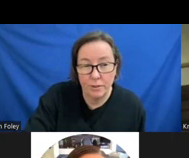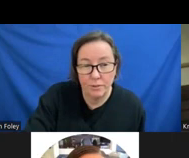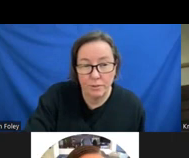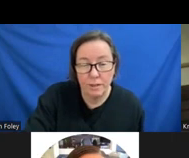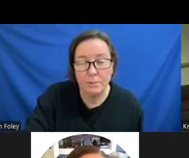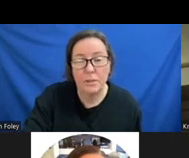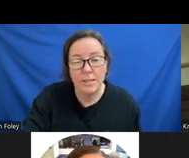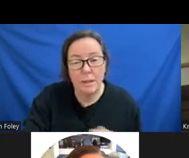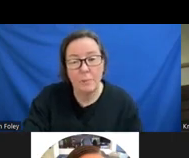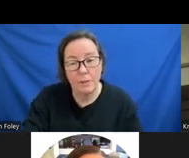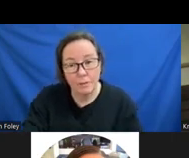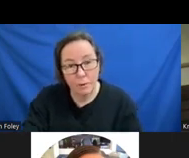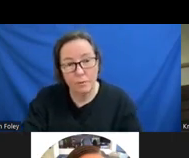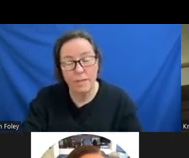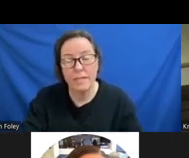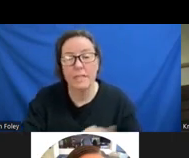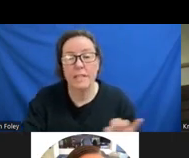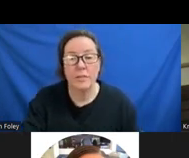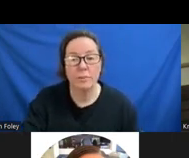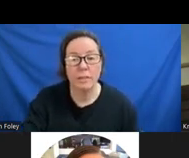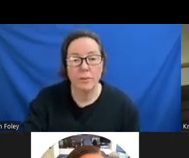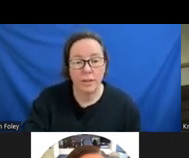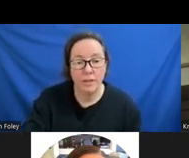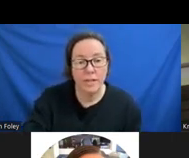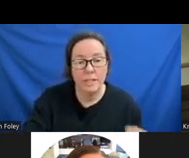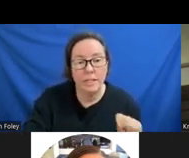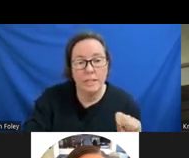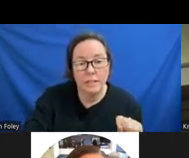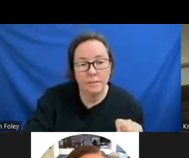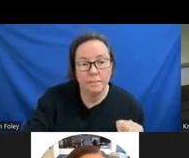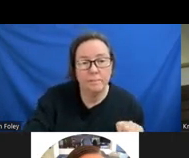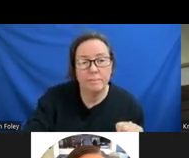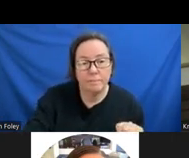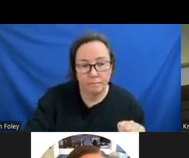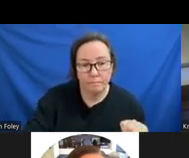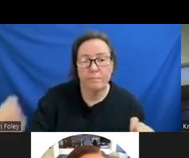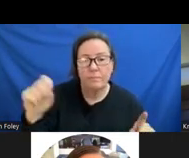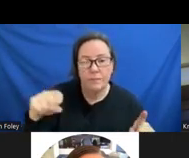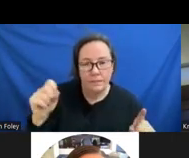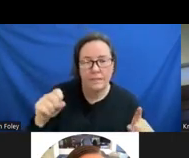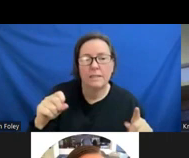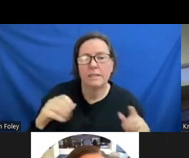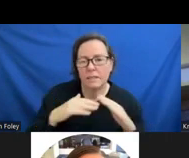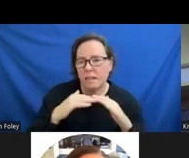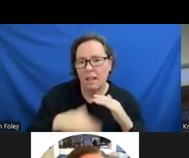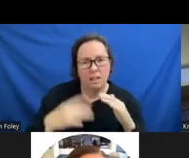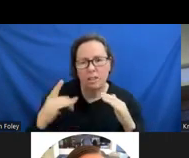one if you're, I'm sorry, you can get one if you're over 18. Can you get one if you're under 18? Yes.